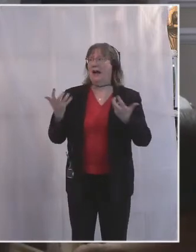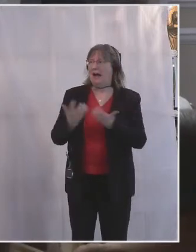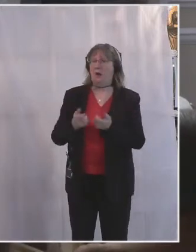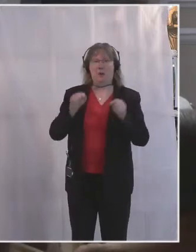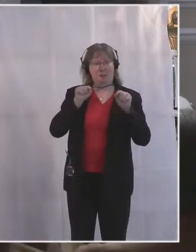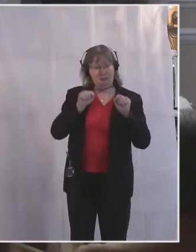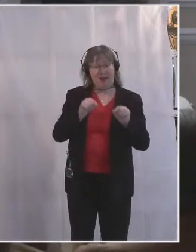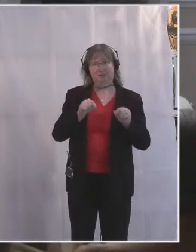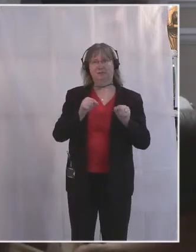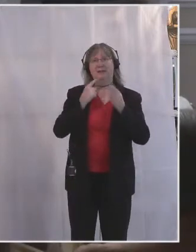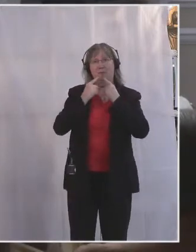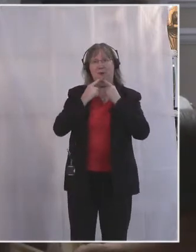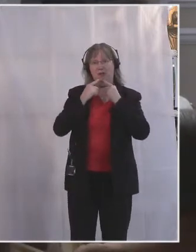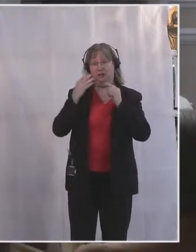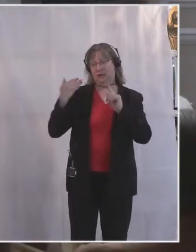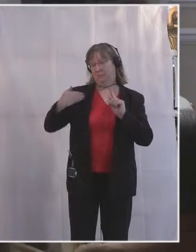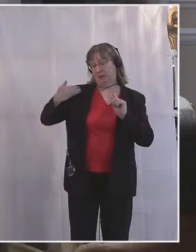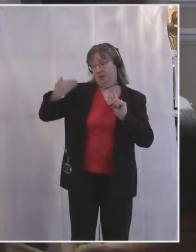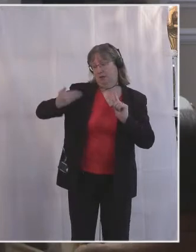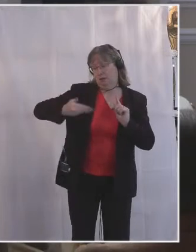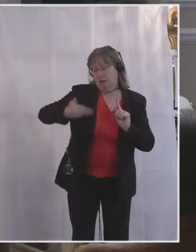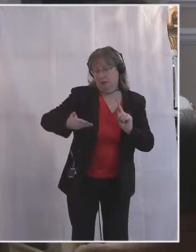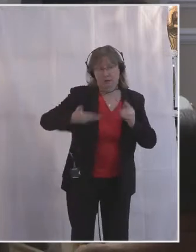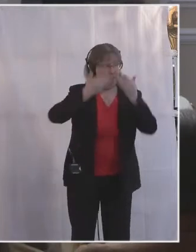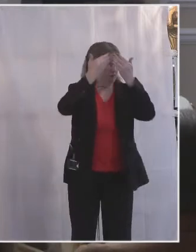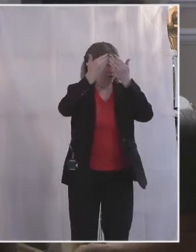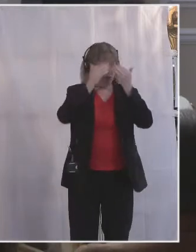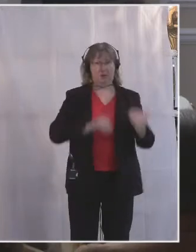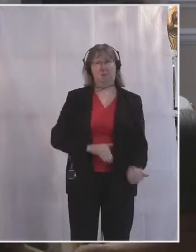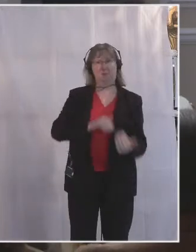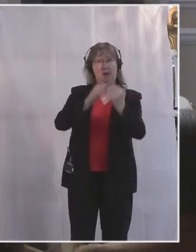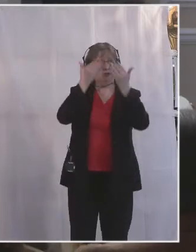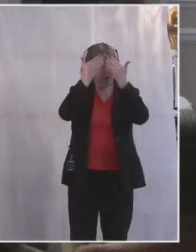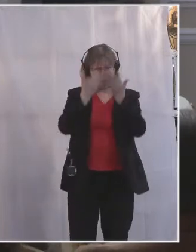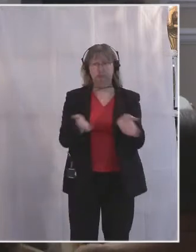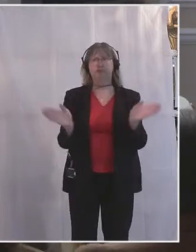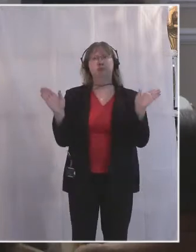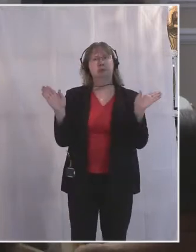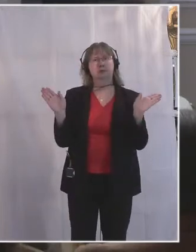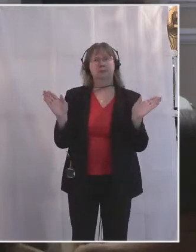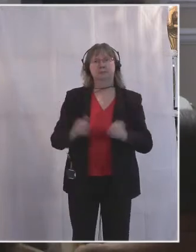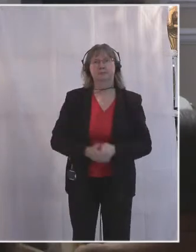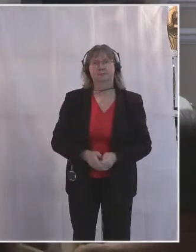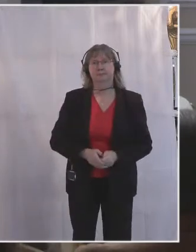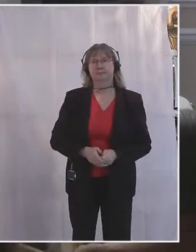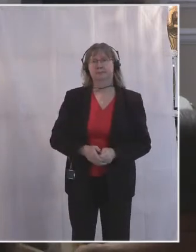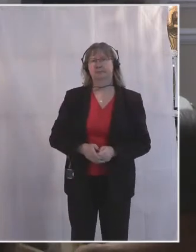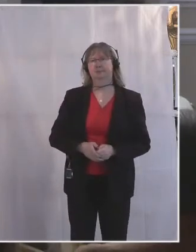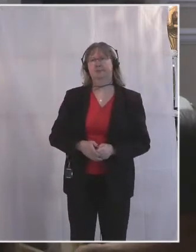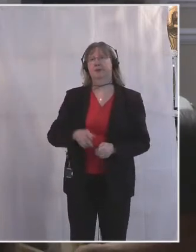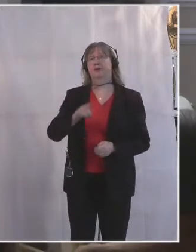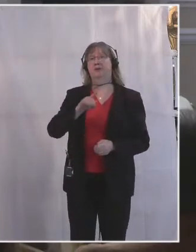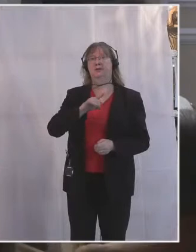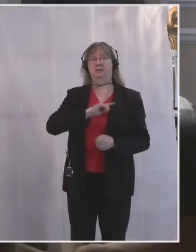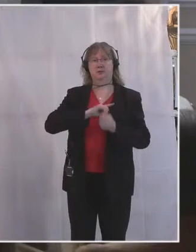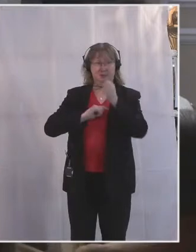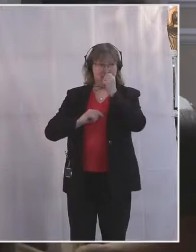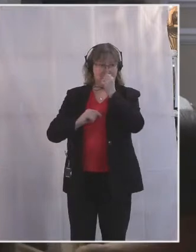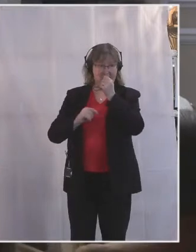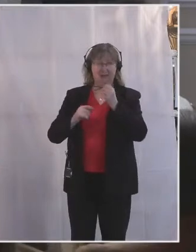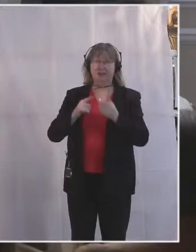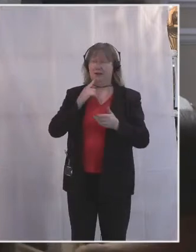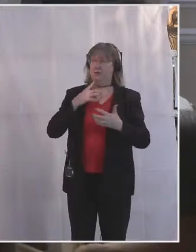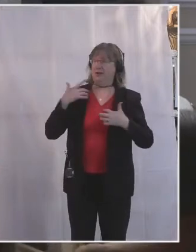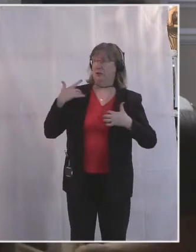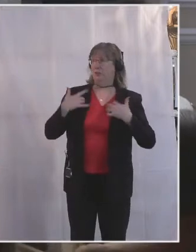that next step to scale. And so I'm just really looking forward to being surrounded by wonderful people to